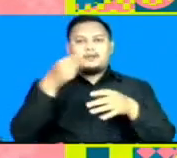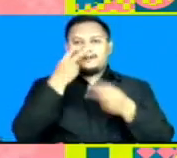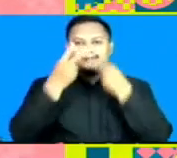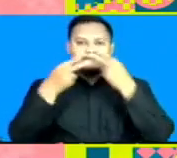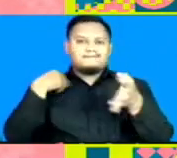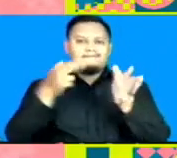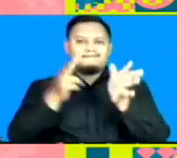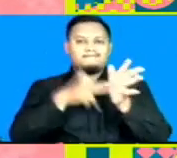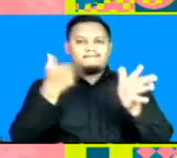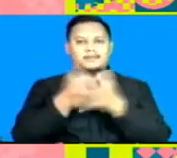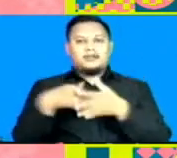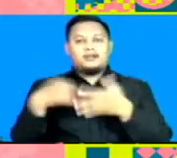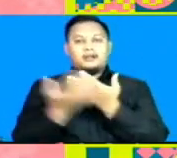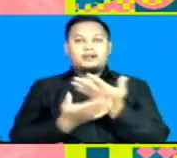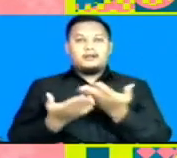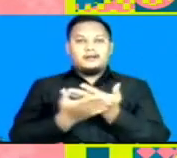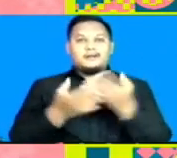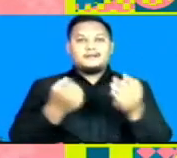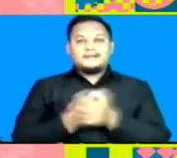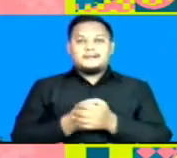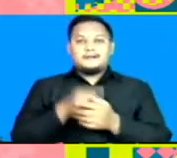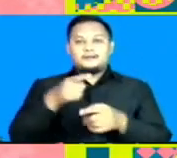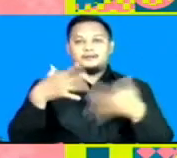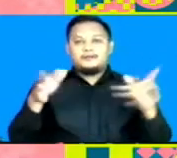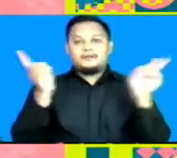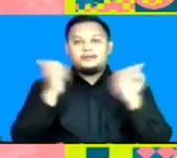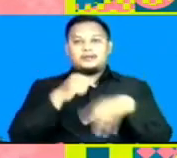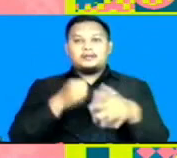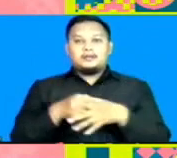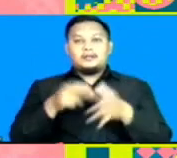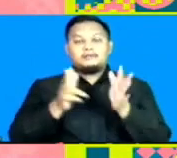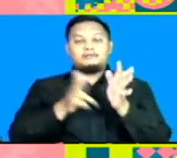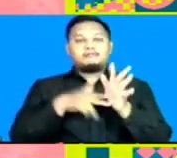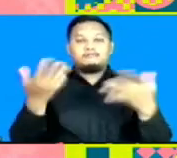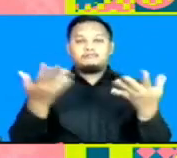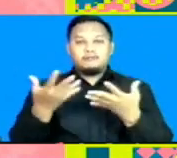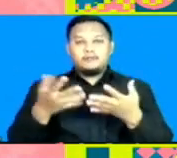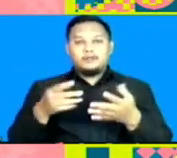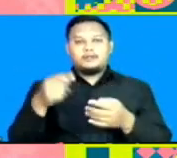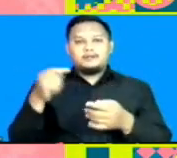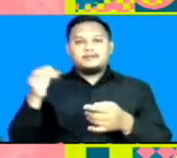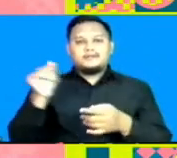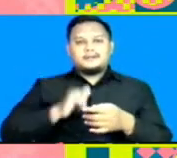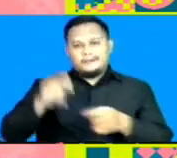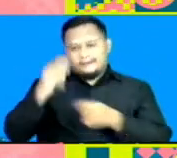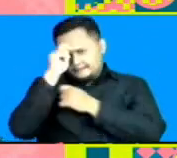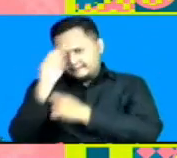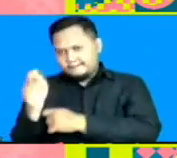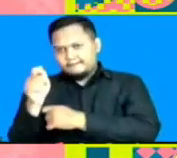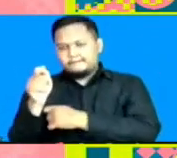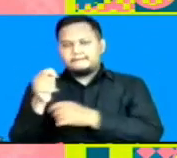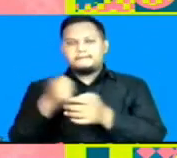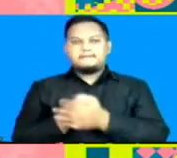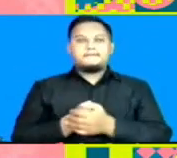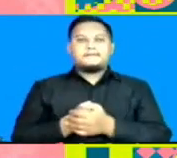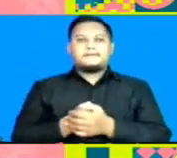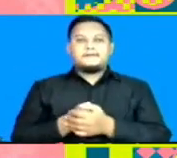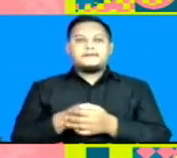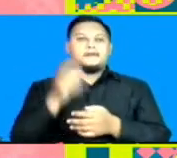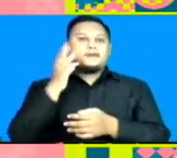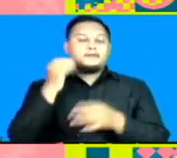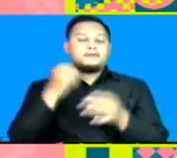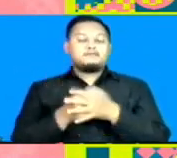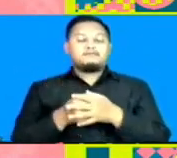us, having mutual respect and regard for human life, for people on the planet, for all